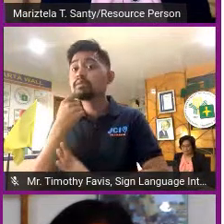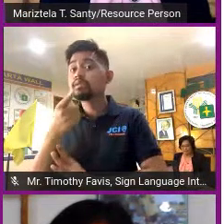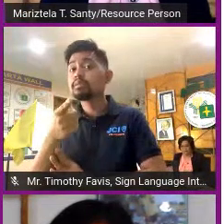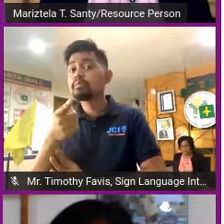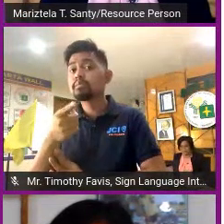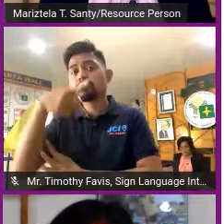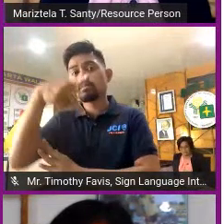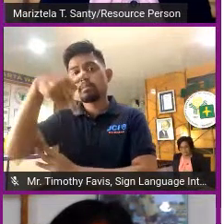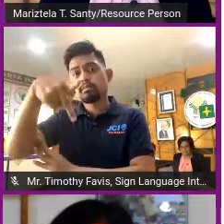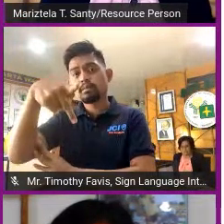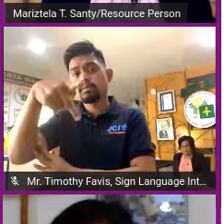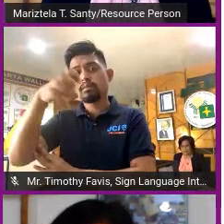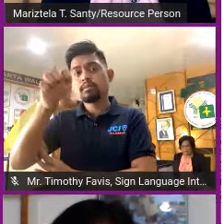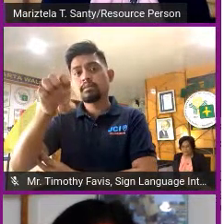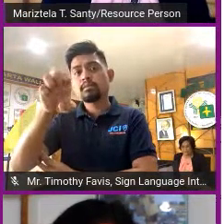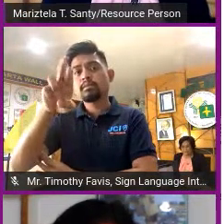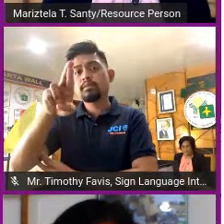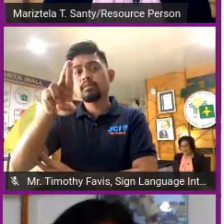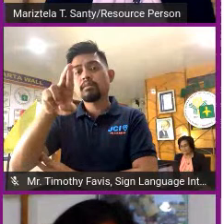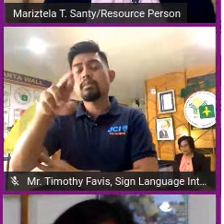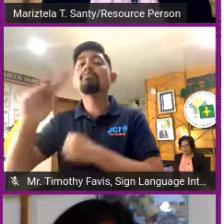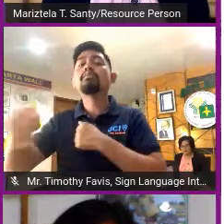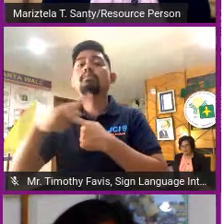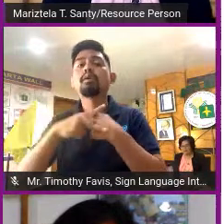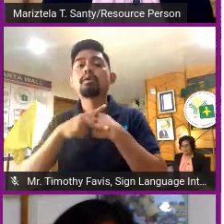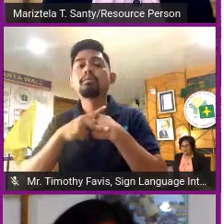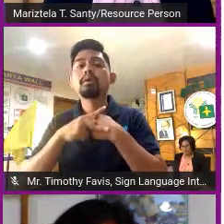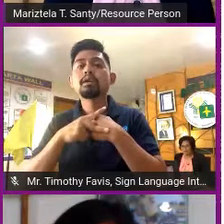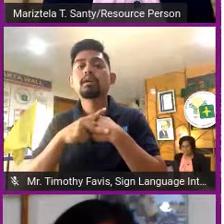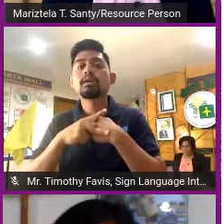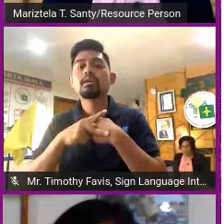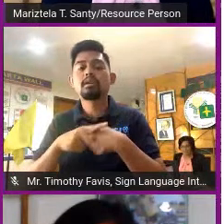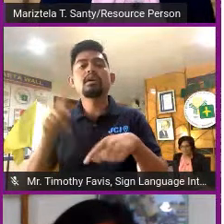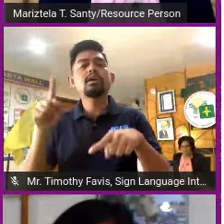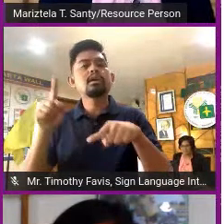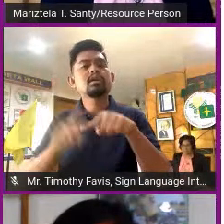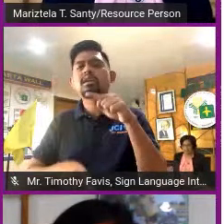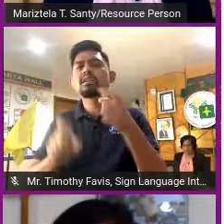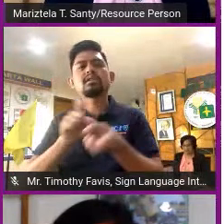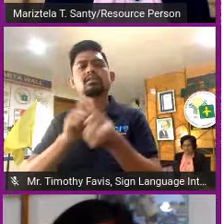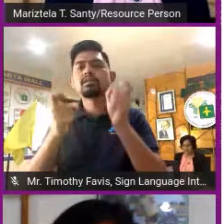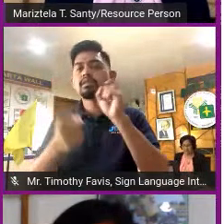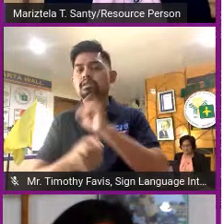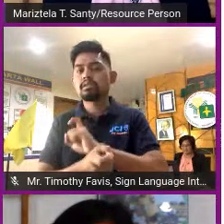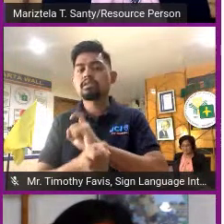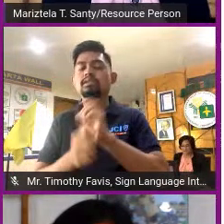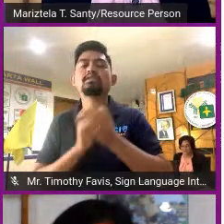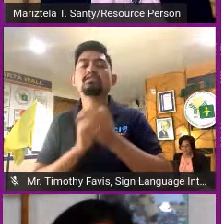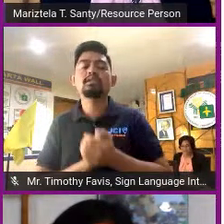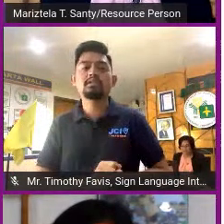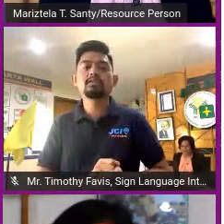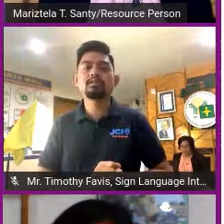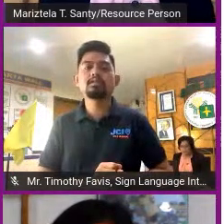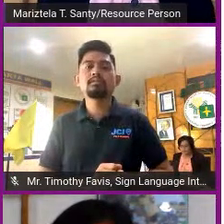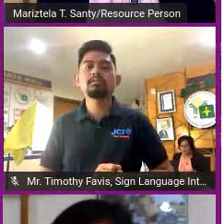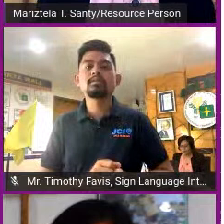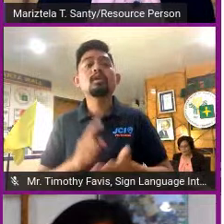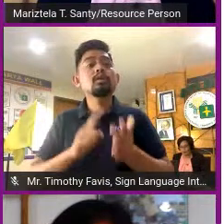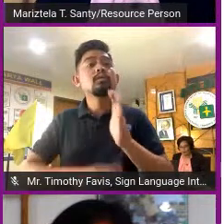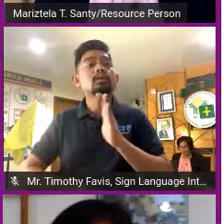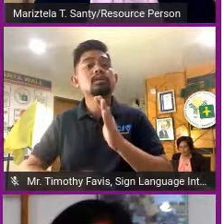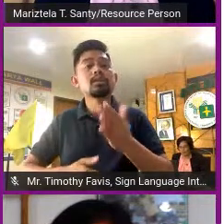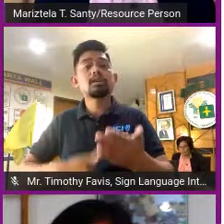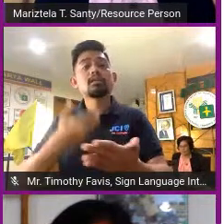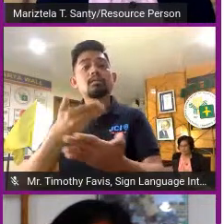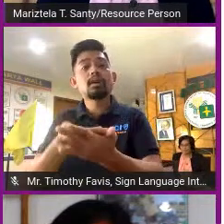kasi sex, it is permanent. It is constant in different countries and in different times. What you